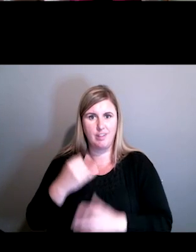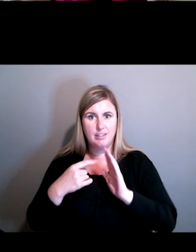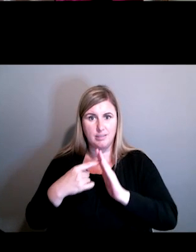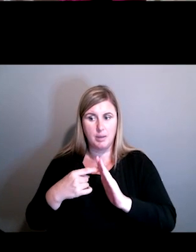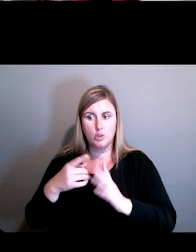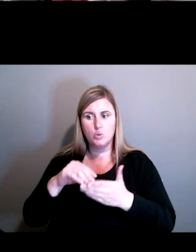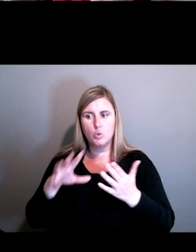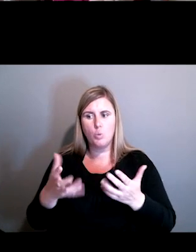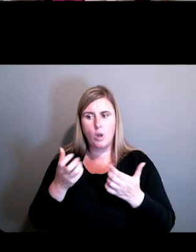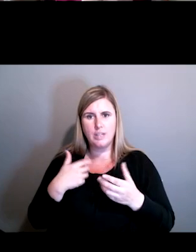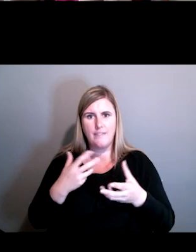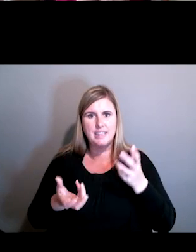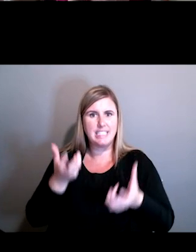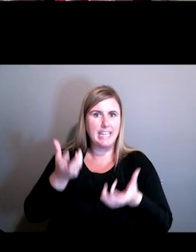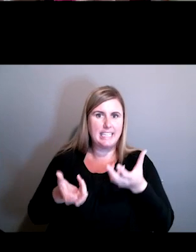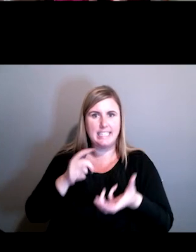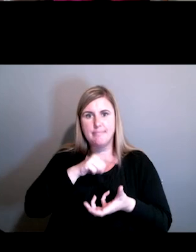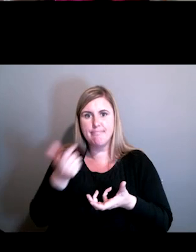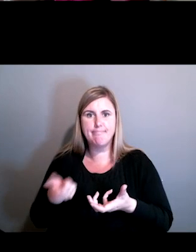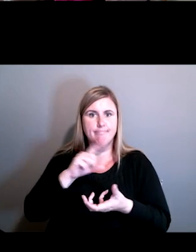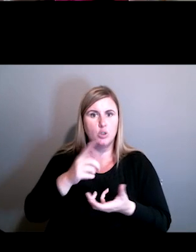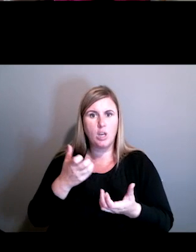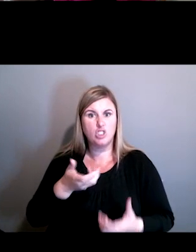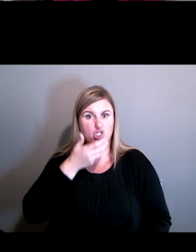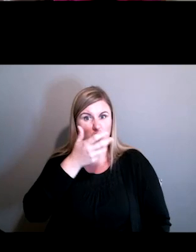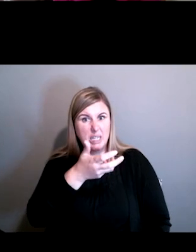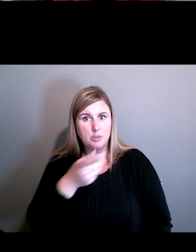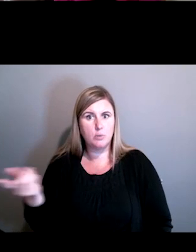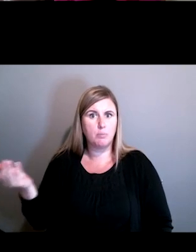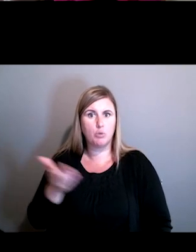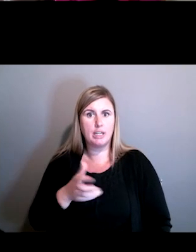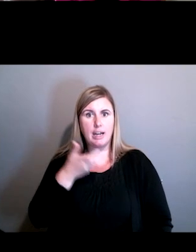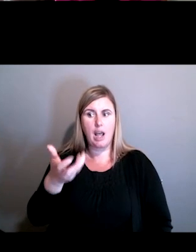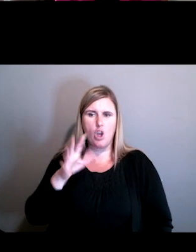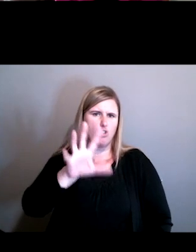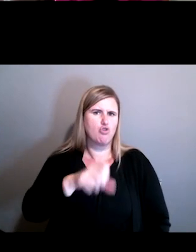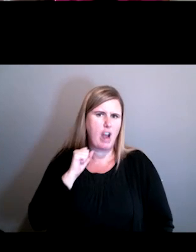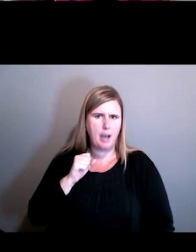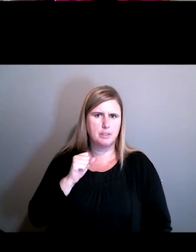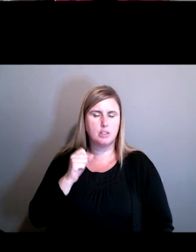student screams when you bring the slinky out and grabs for the item. What should you do?